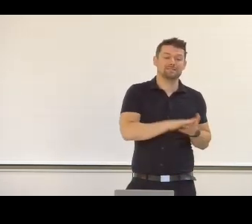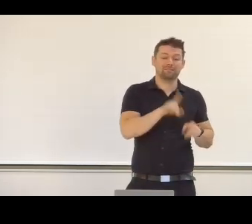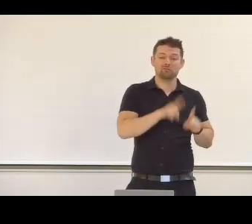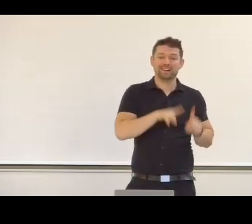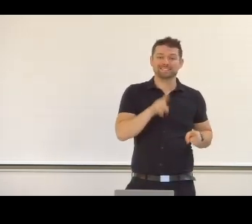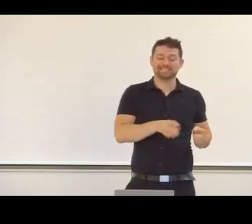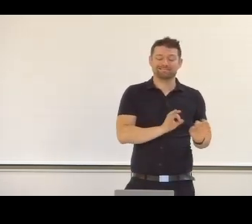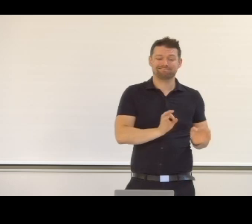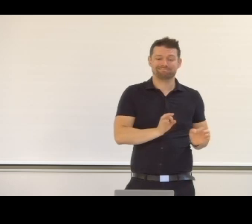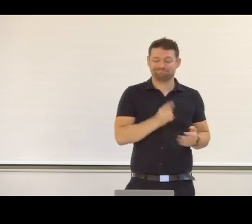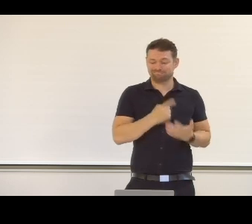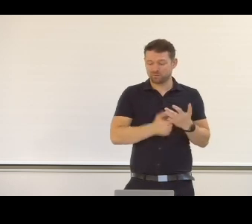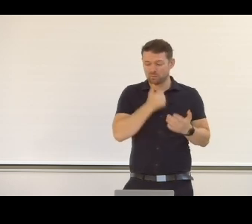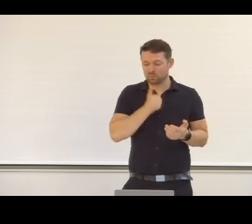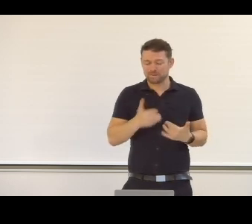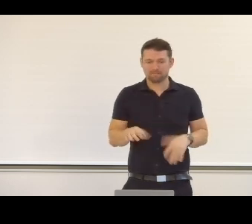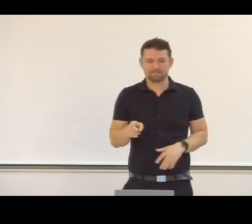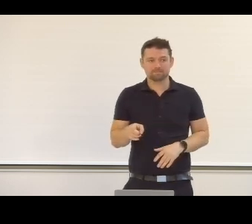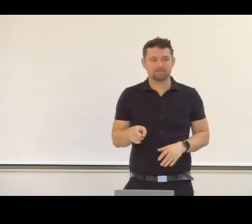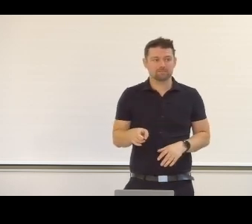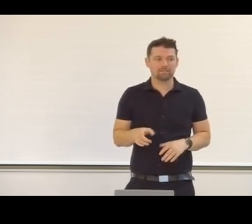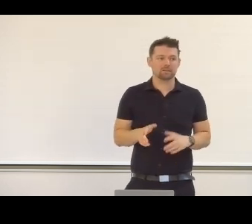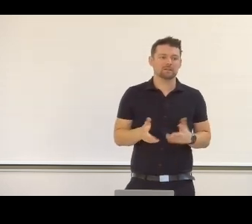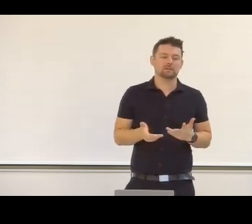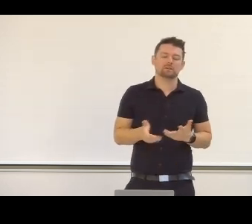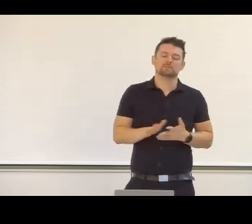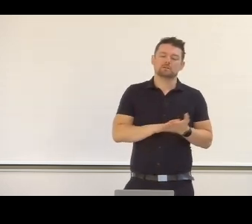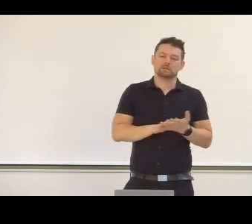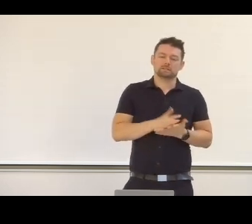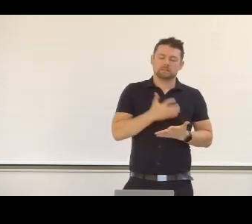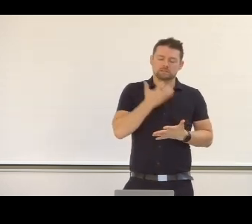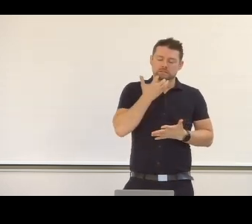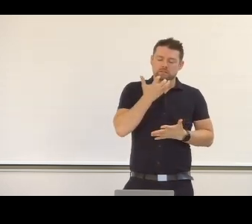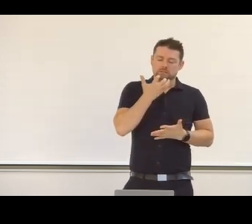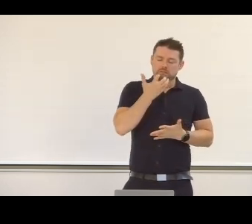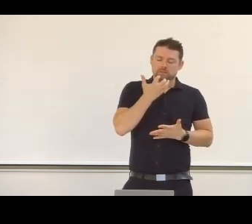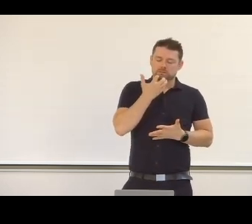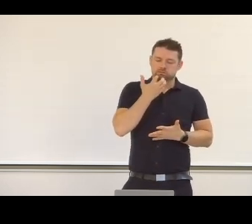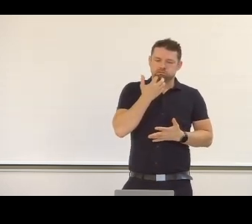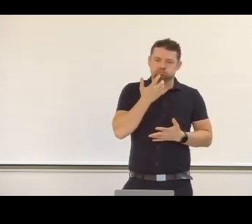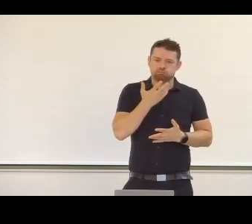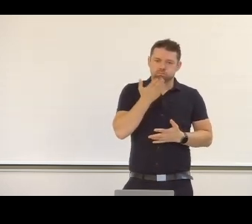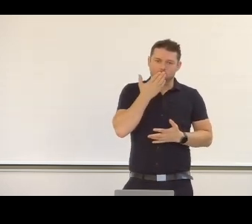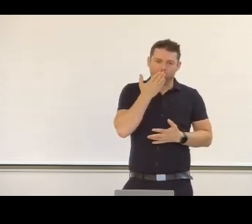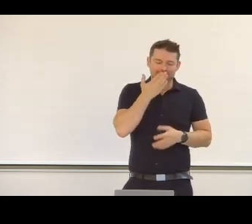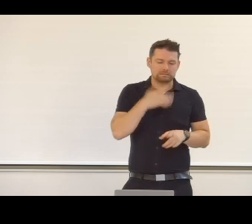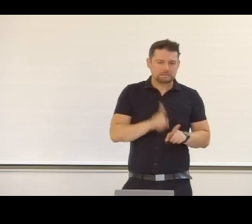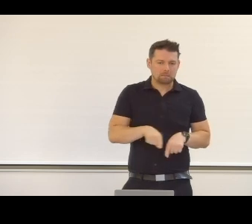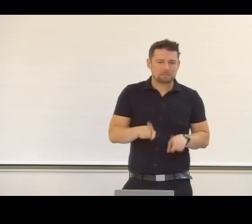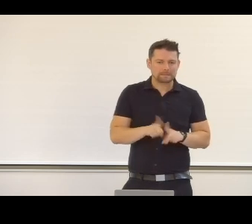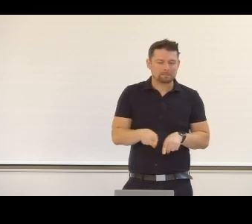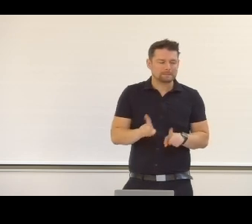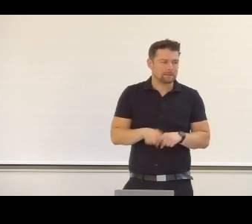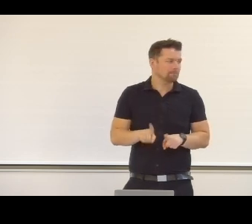them. It was still good per se, but it was getting more and more the same, boring. And it would